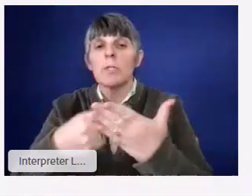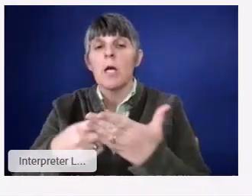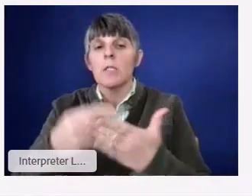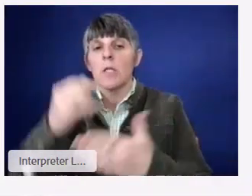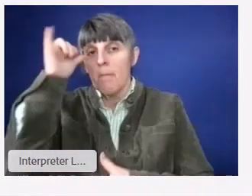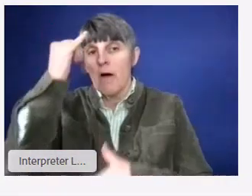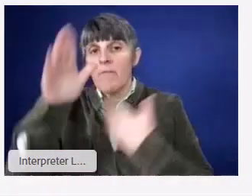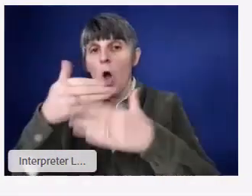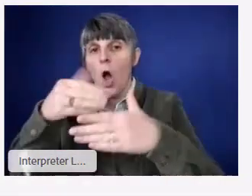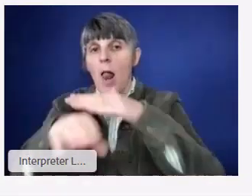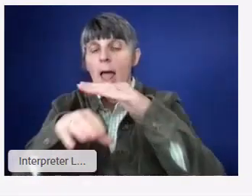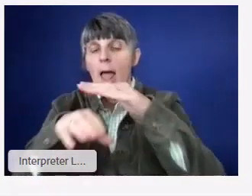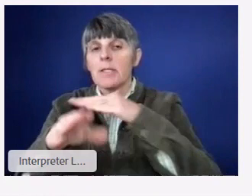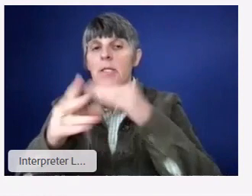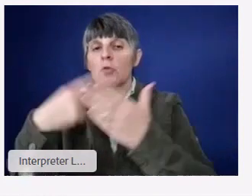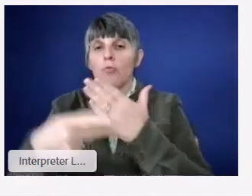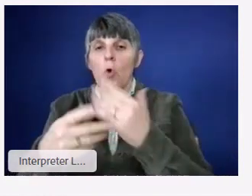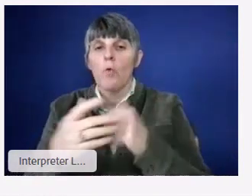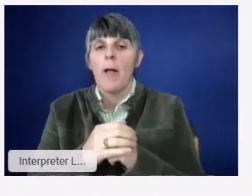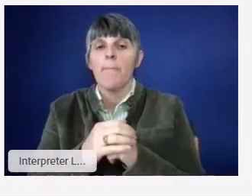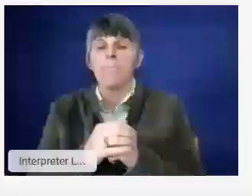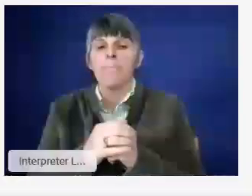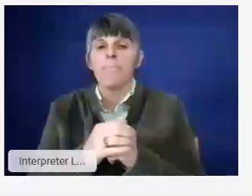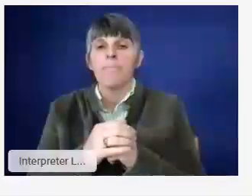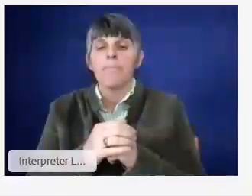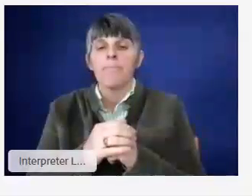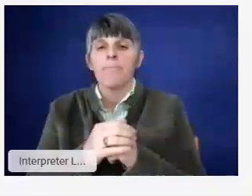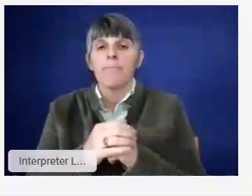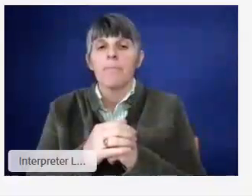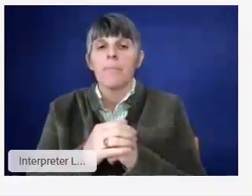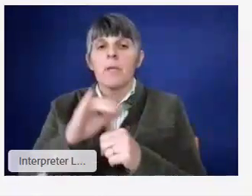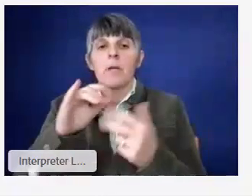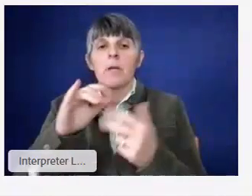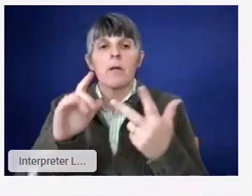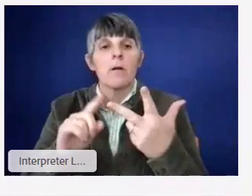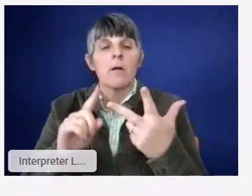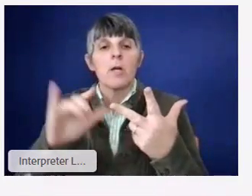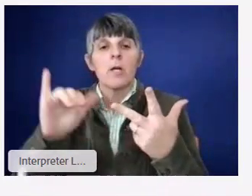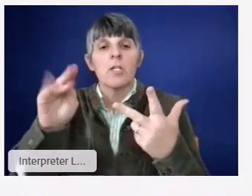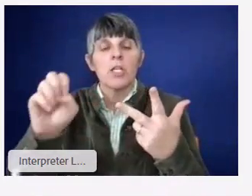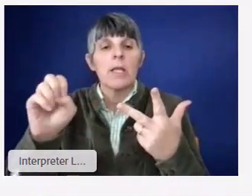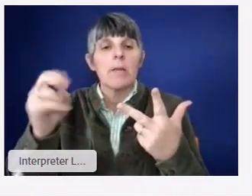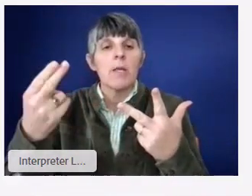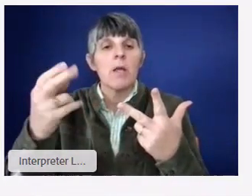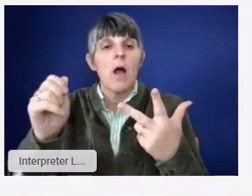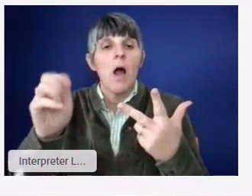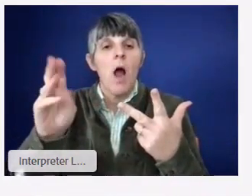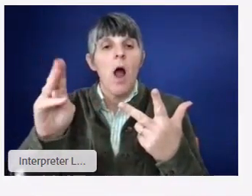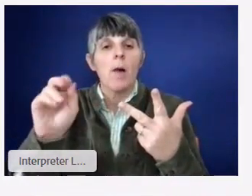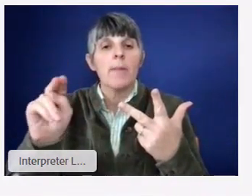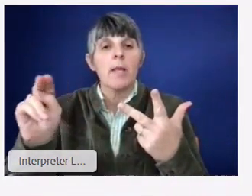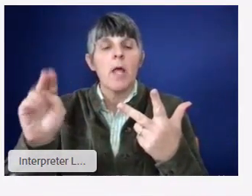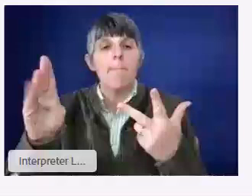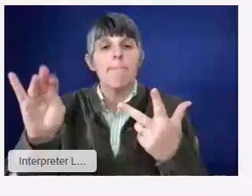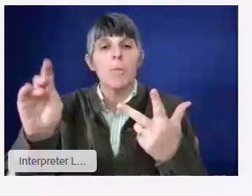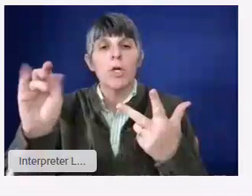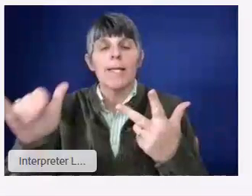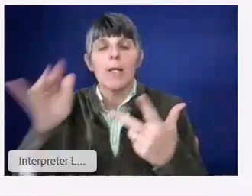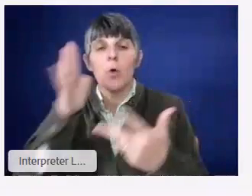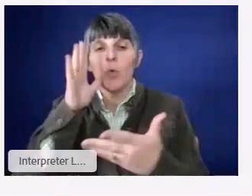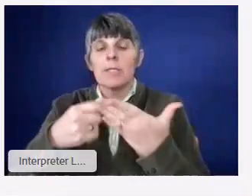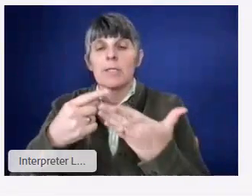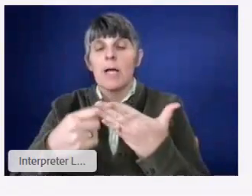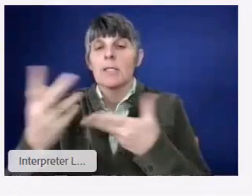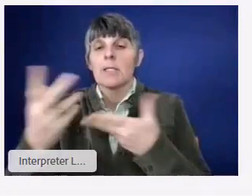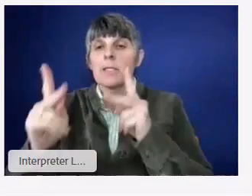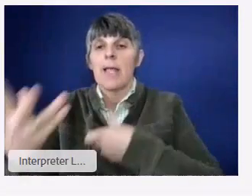Access program. Jamie Harmon Burney will discuss stakeholder engagement